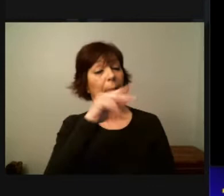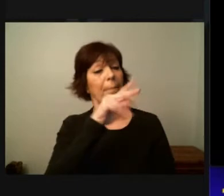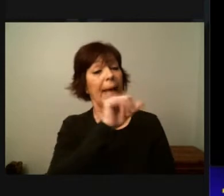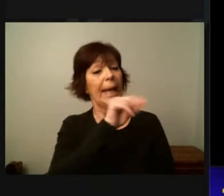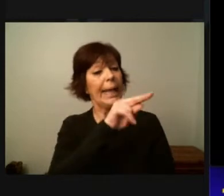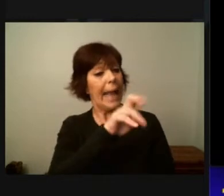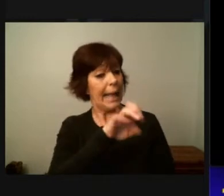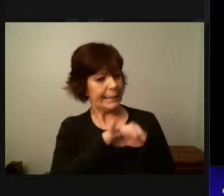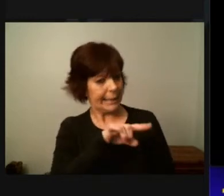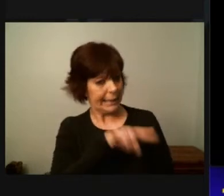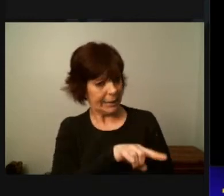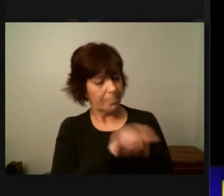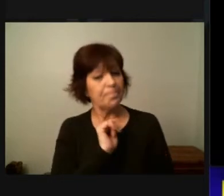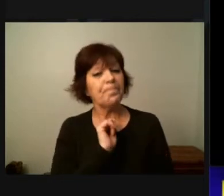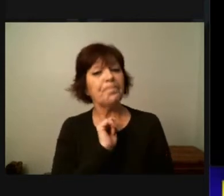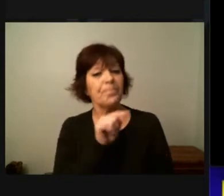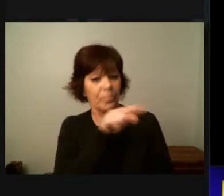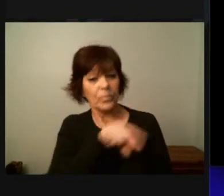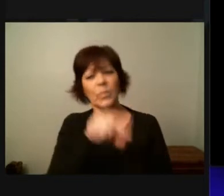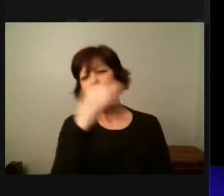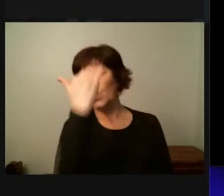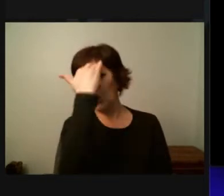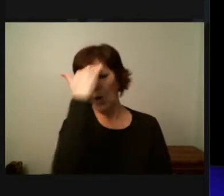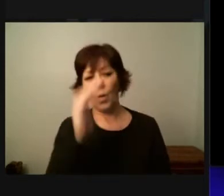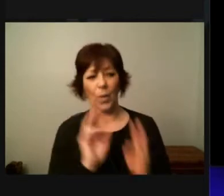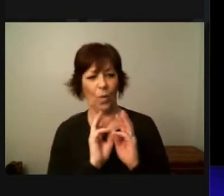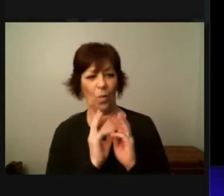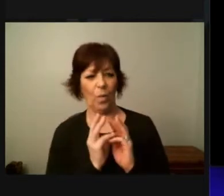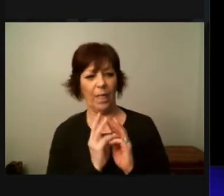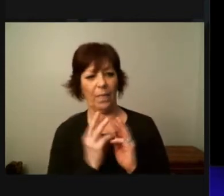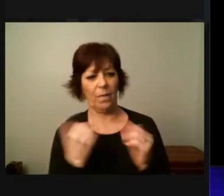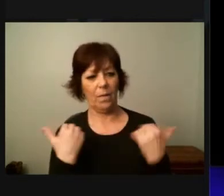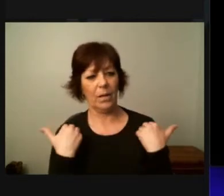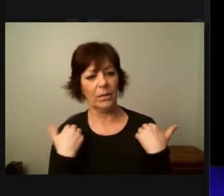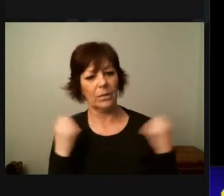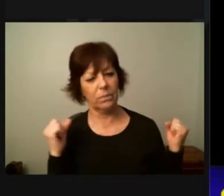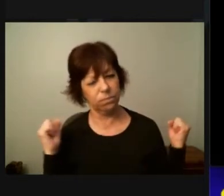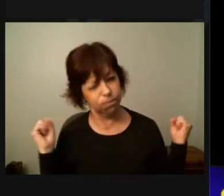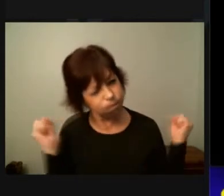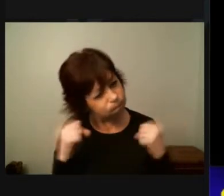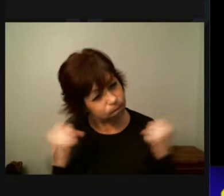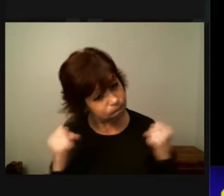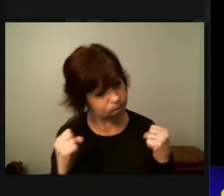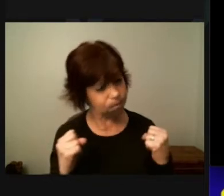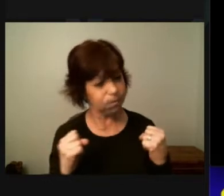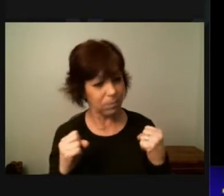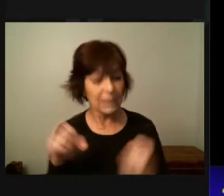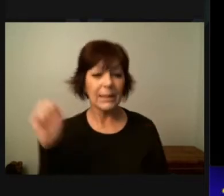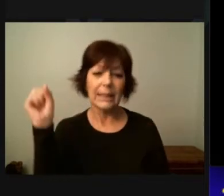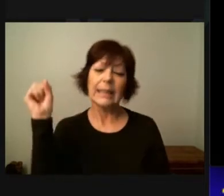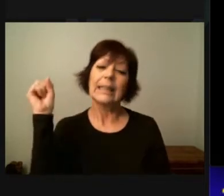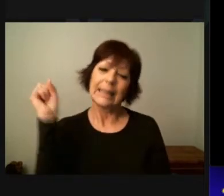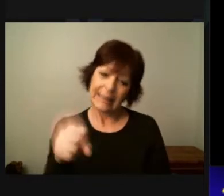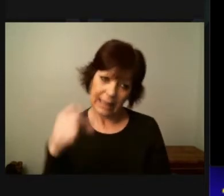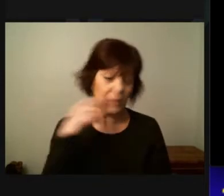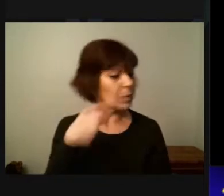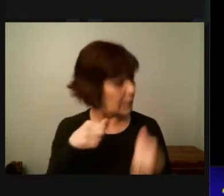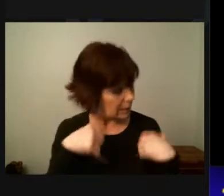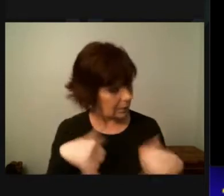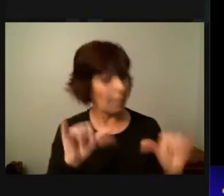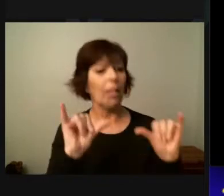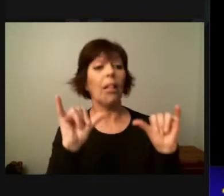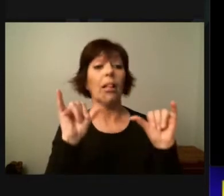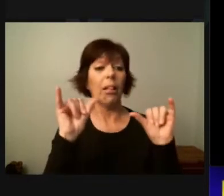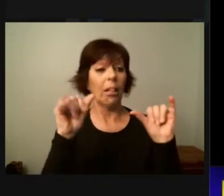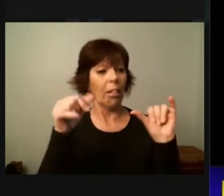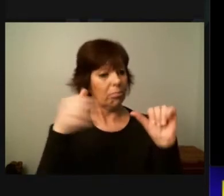because you all are aware that the weather has been very, very cold lately. And yes, we have been operating the pods in this very, very